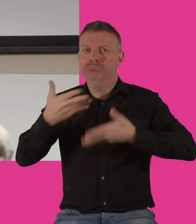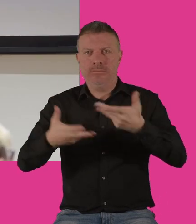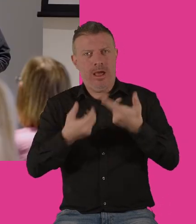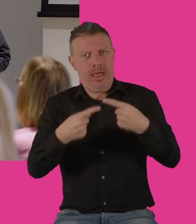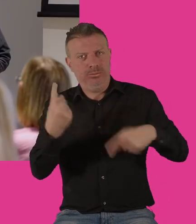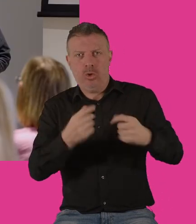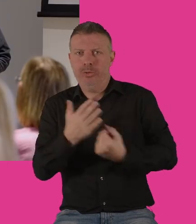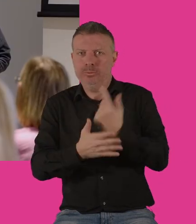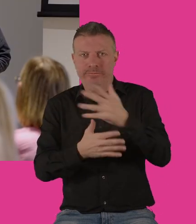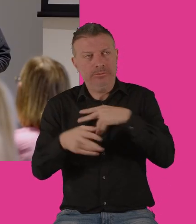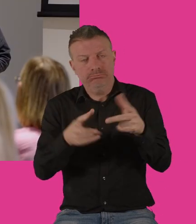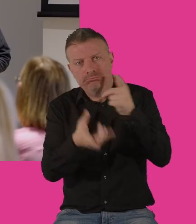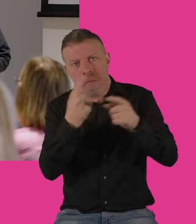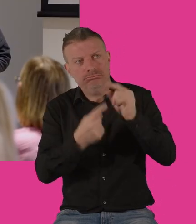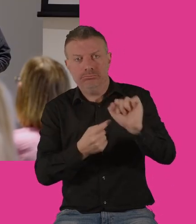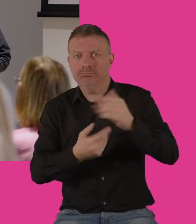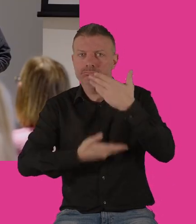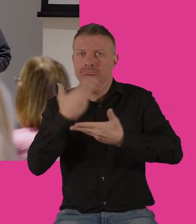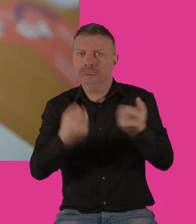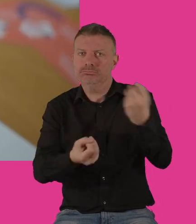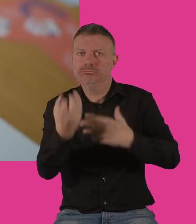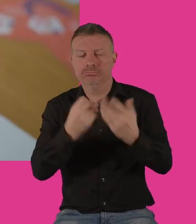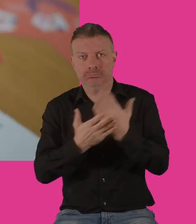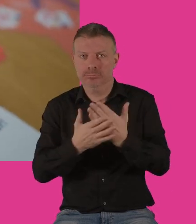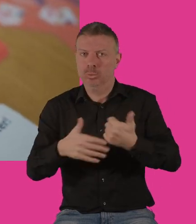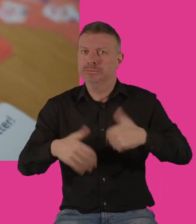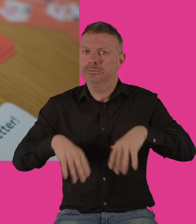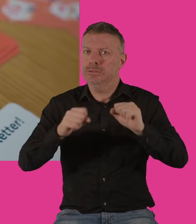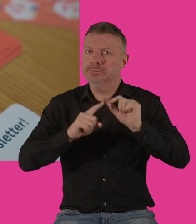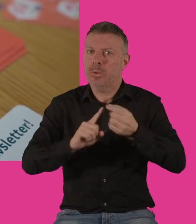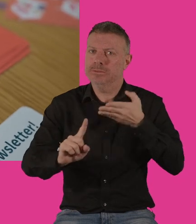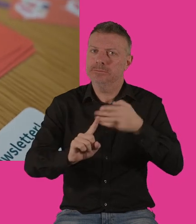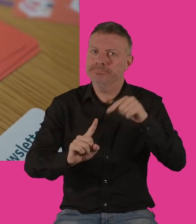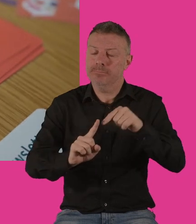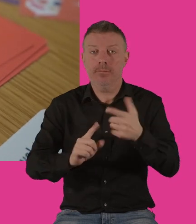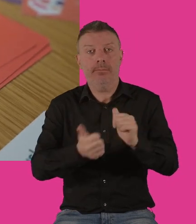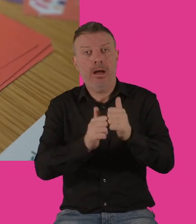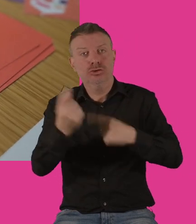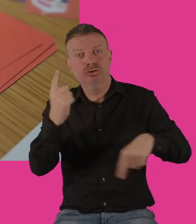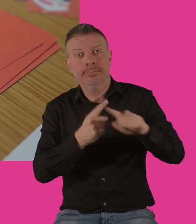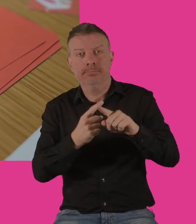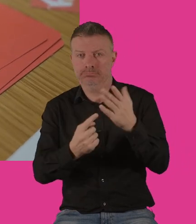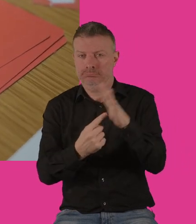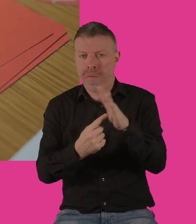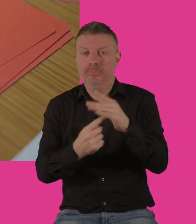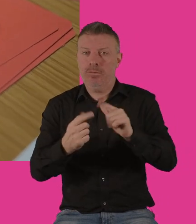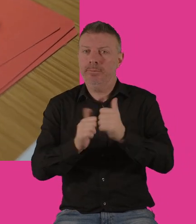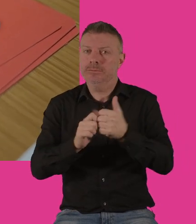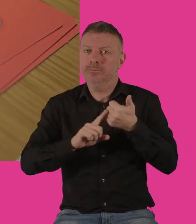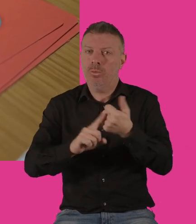people the opportunity to hear those voices today is a starting point. Partnership working is so important in peer